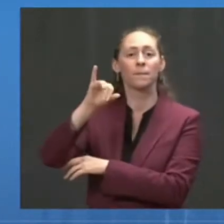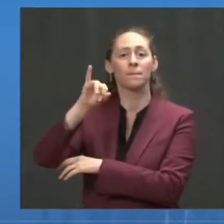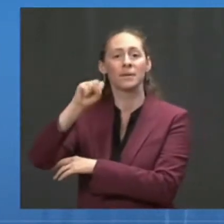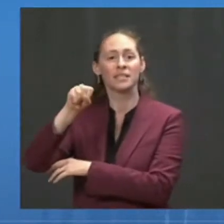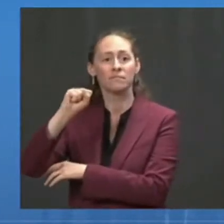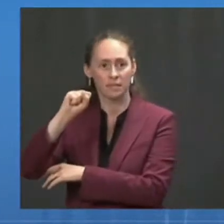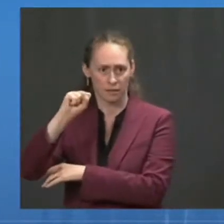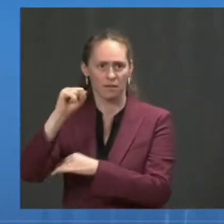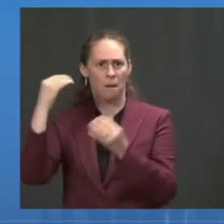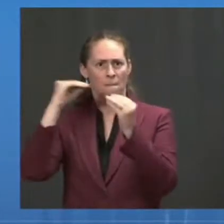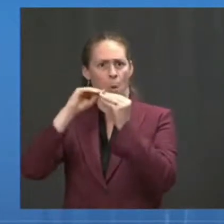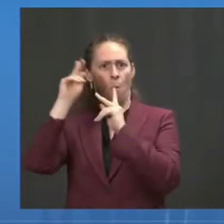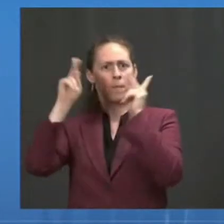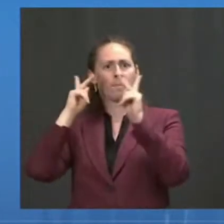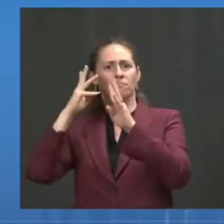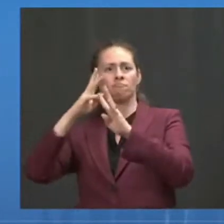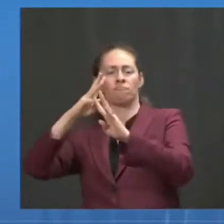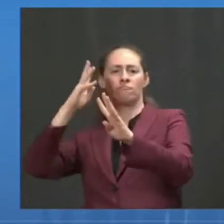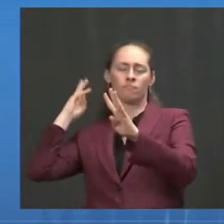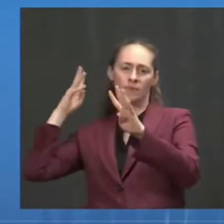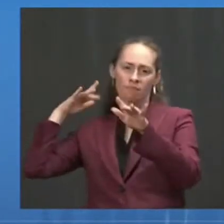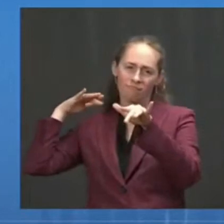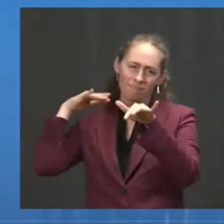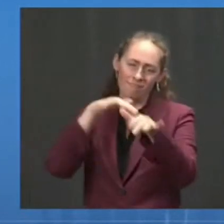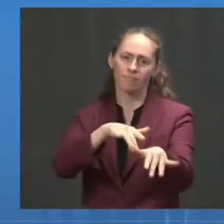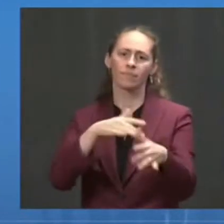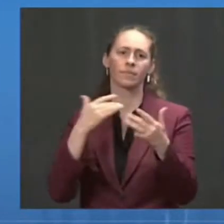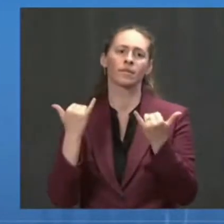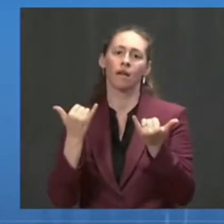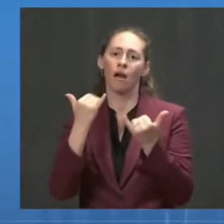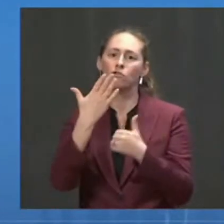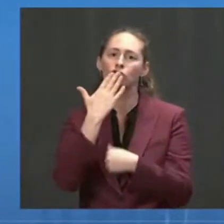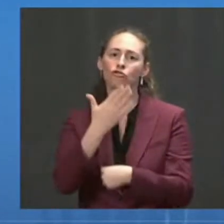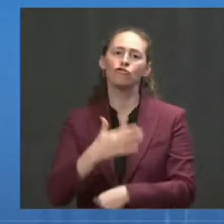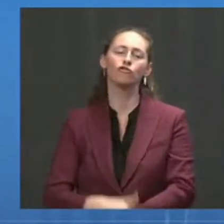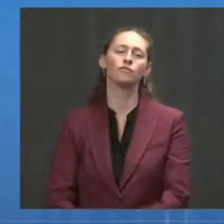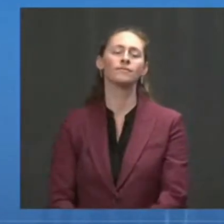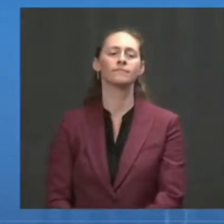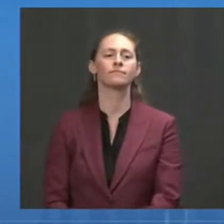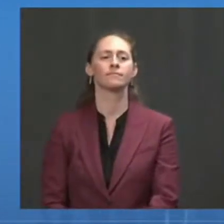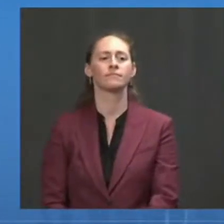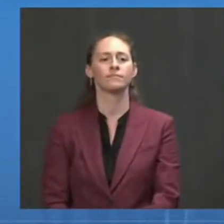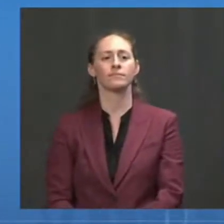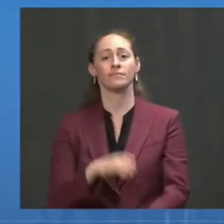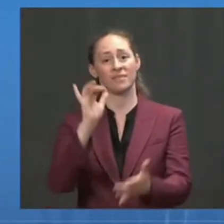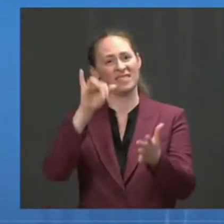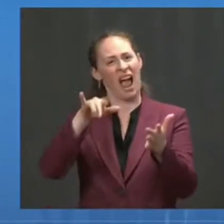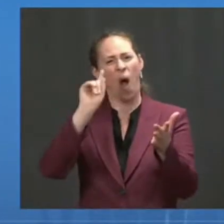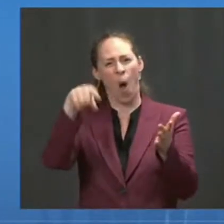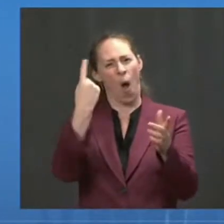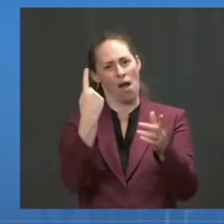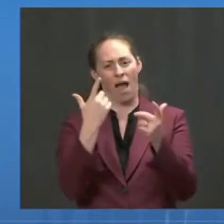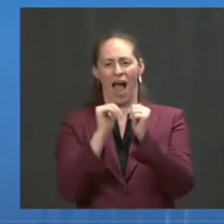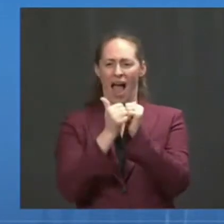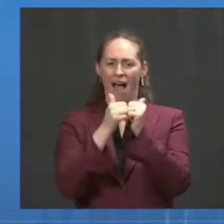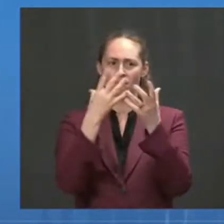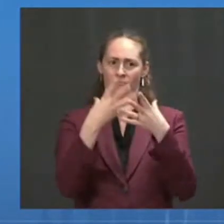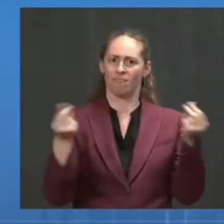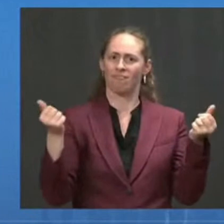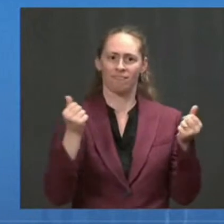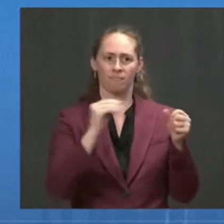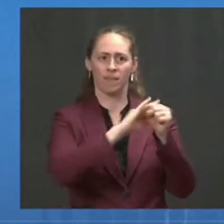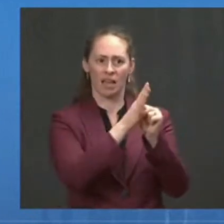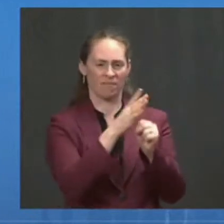that need them the most. That's what it's going to take to end this pandemic. More vaccinations,